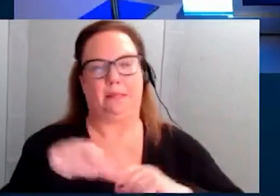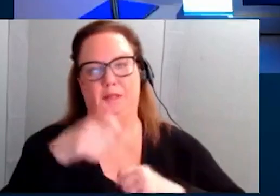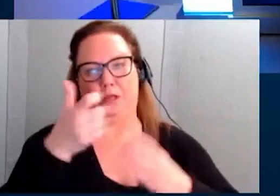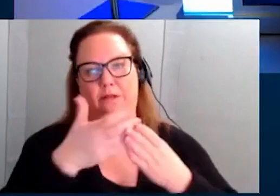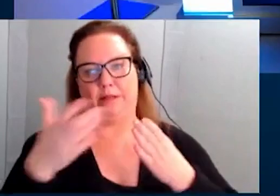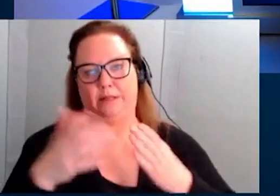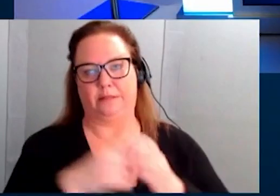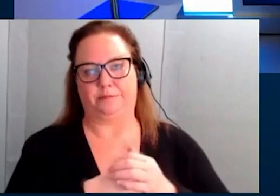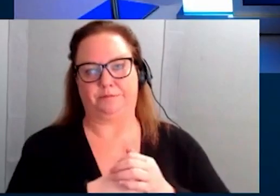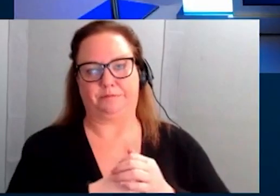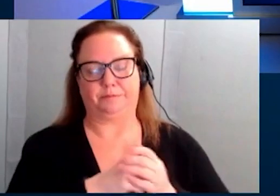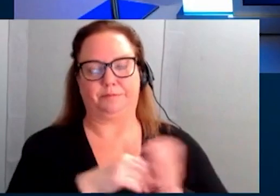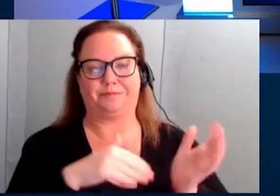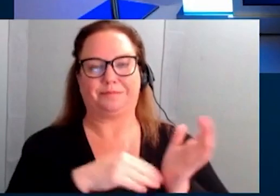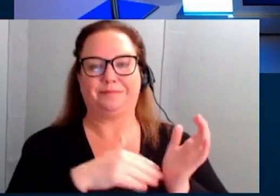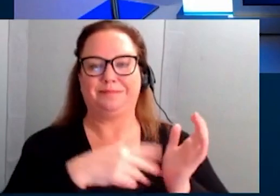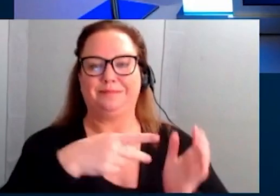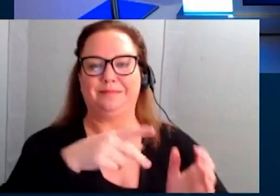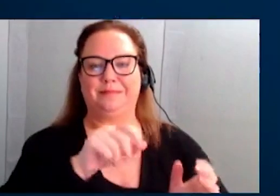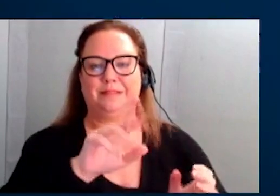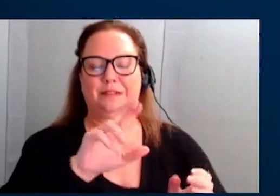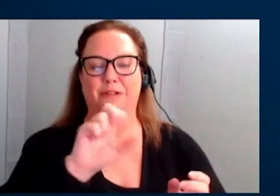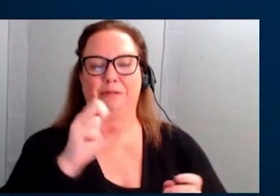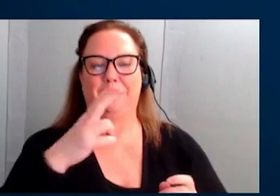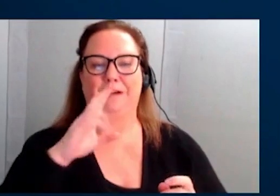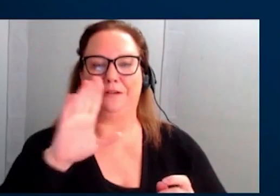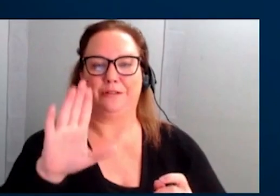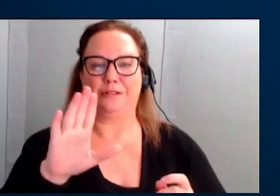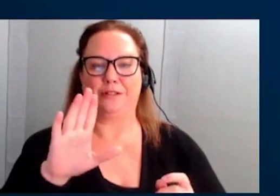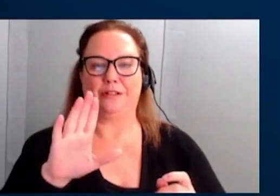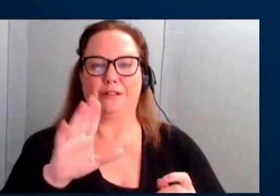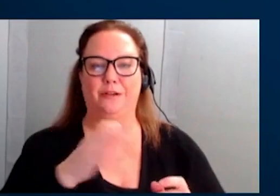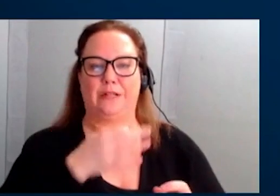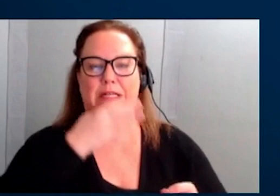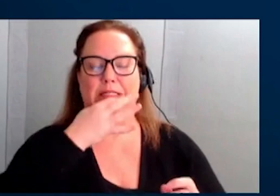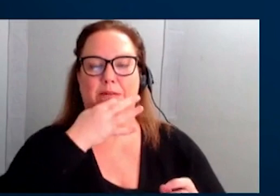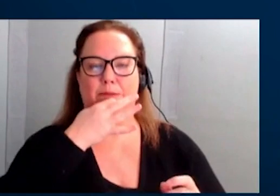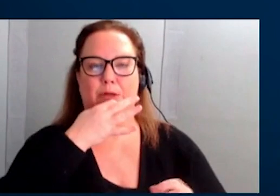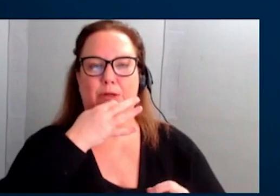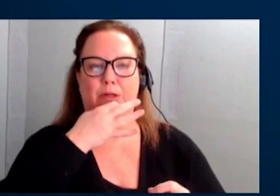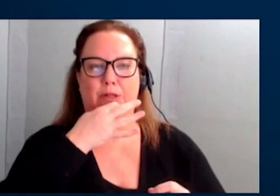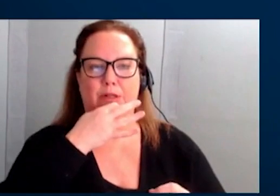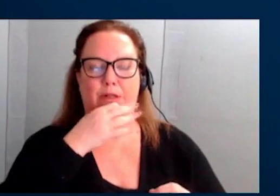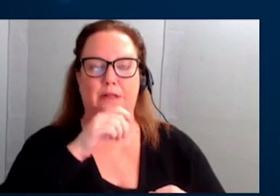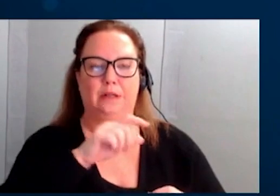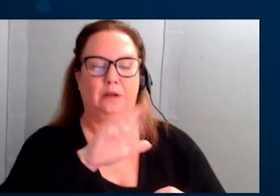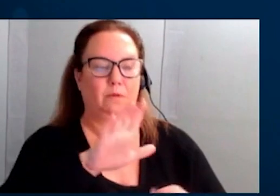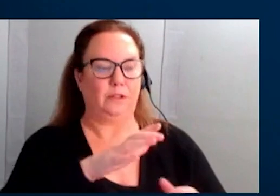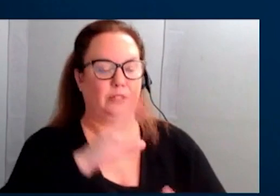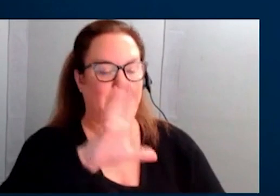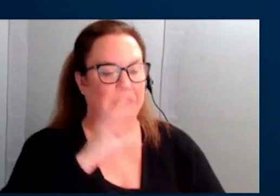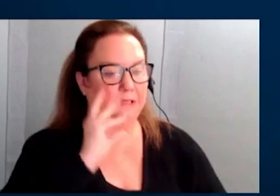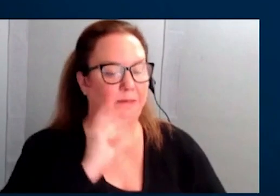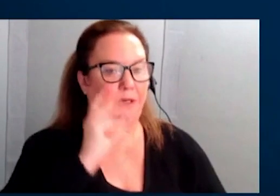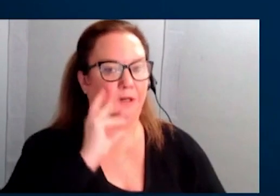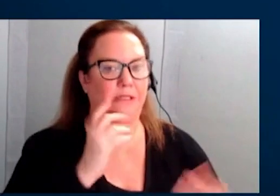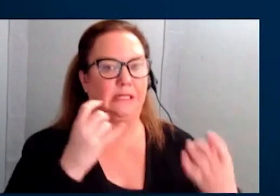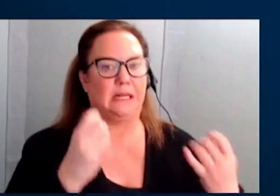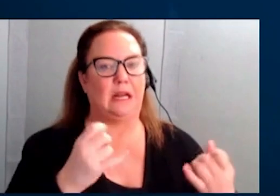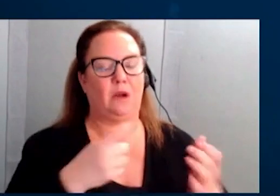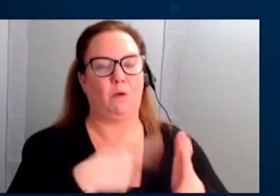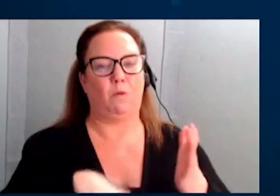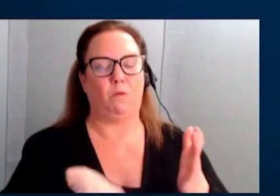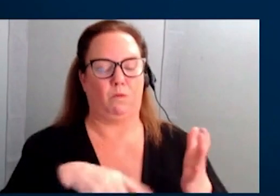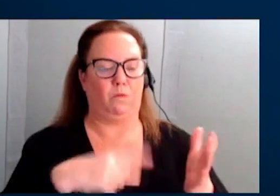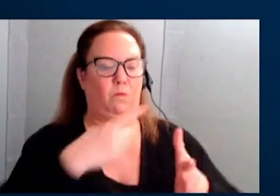Dr. Parrish, you're the expert here. What are we learning? Back when Linsey had her experience to now, what have we learned about